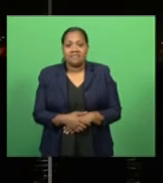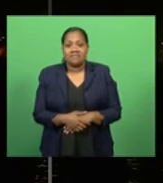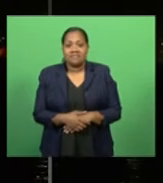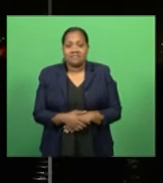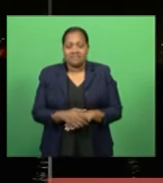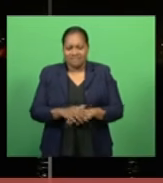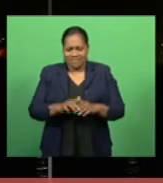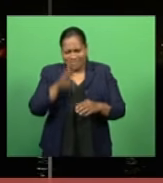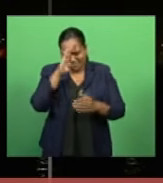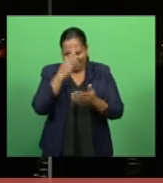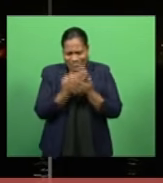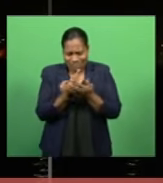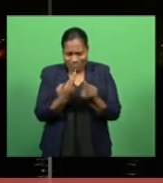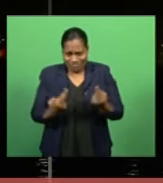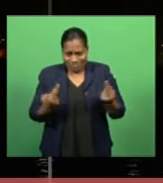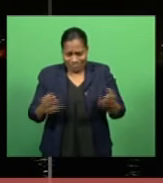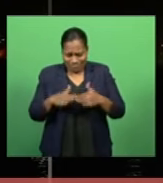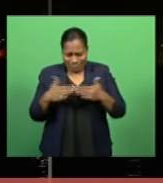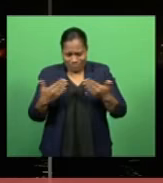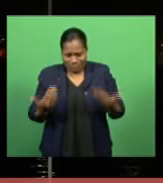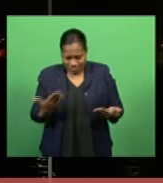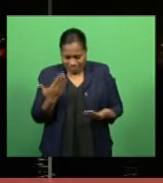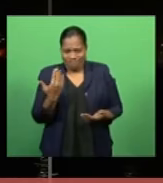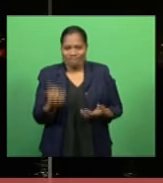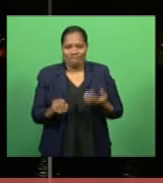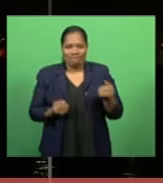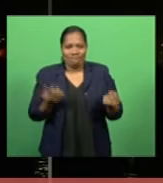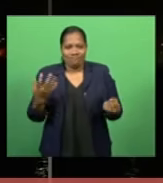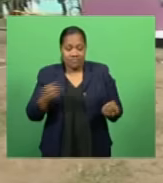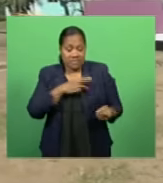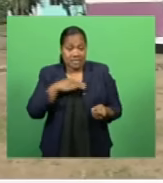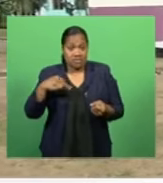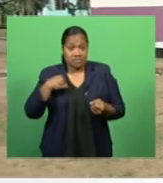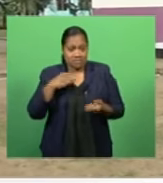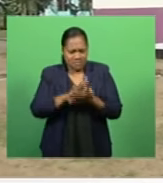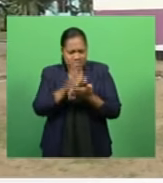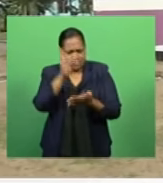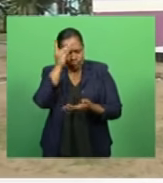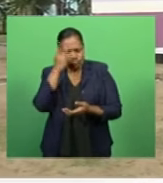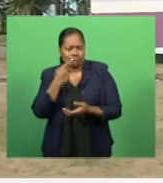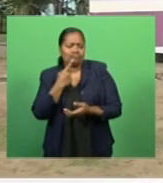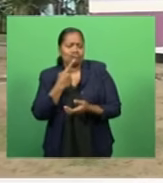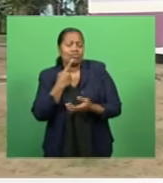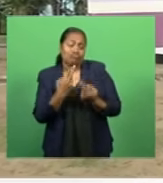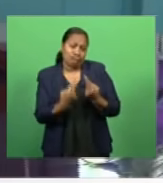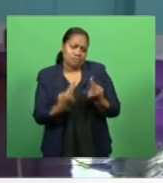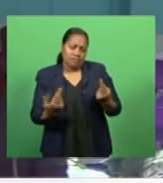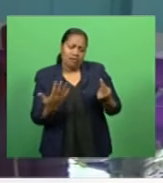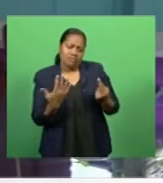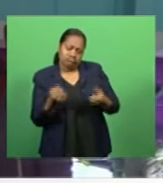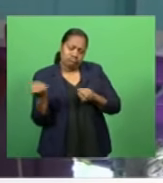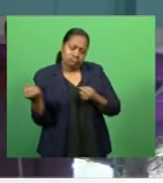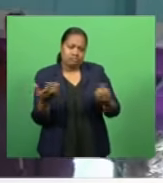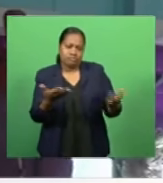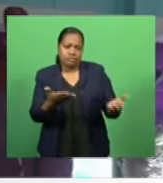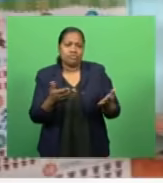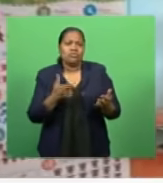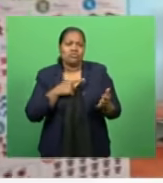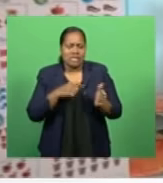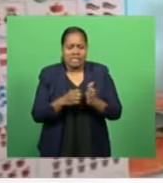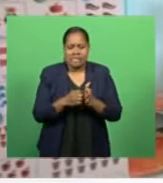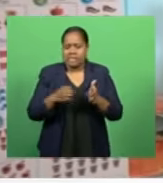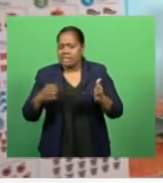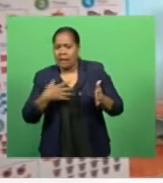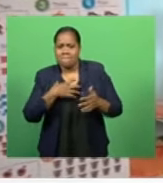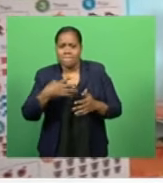Supplementary student resources are now available. The Ministry for Education says the resources provided during the extended school break can